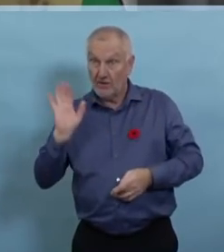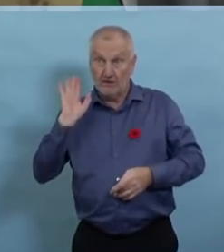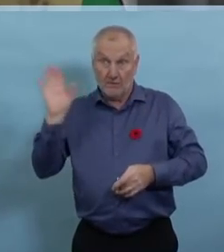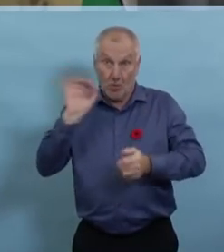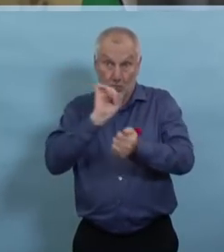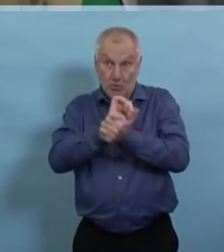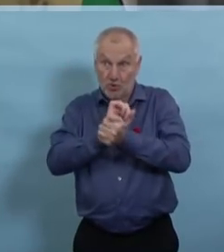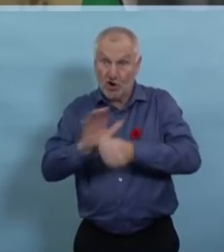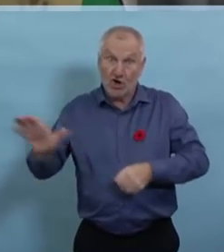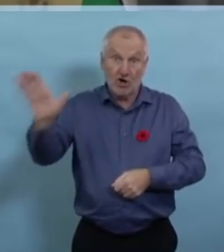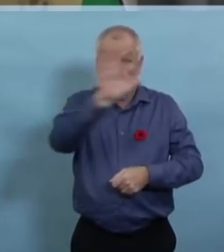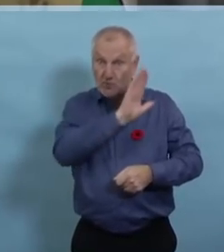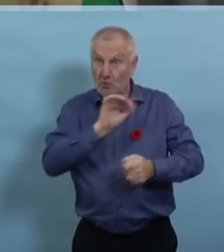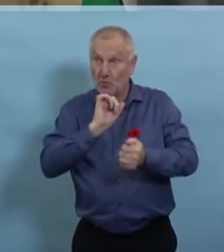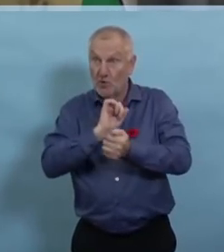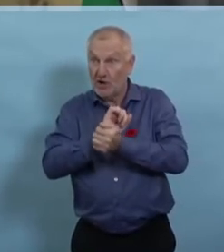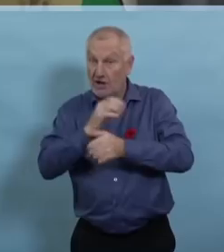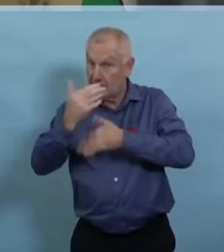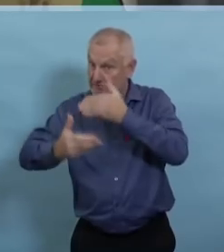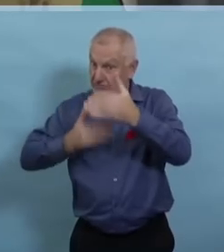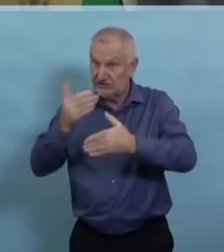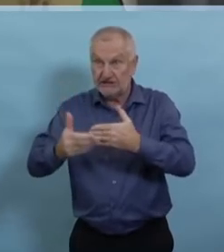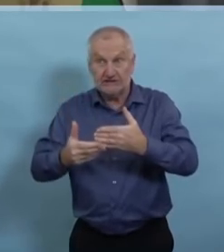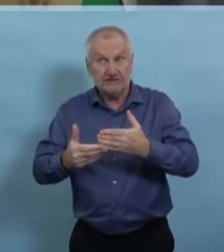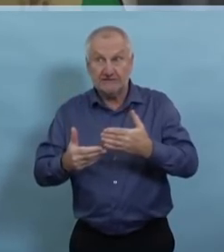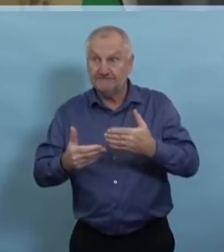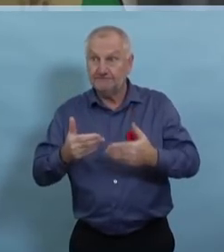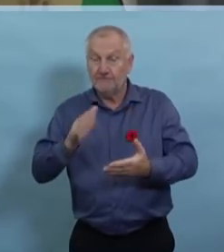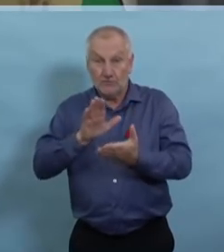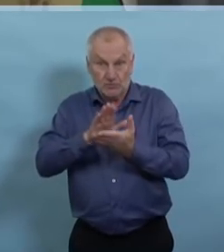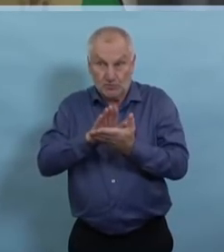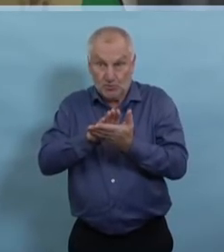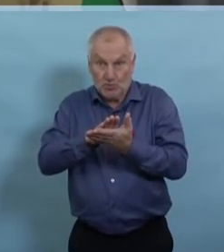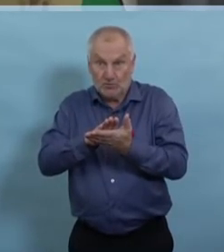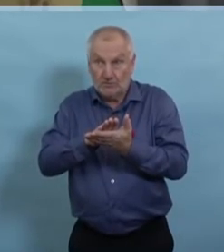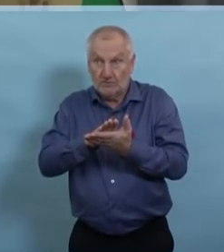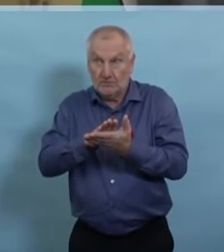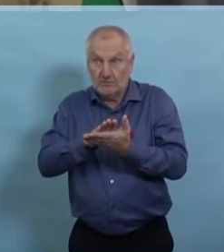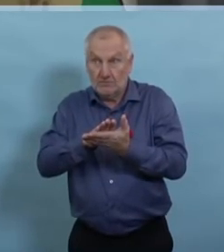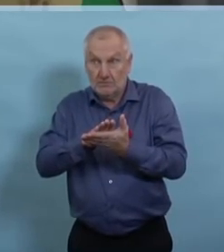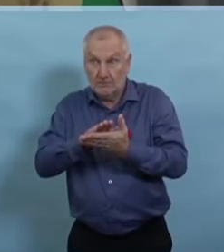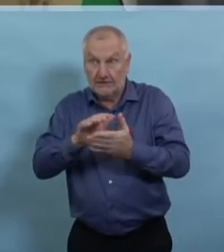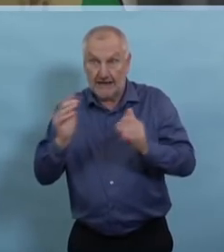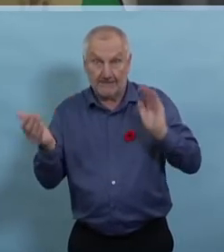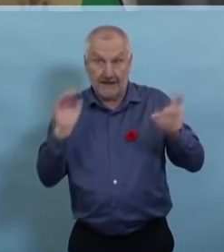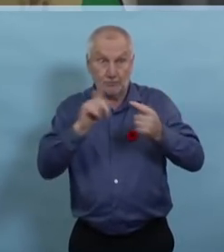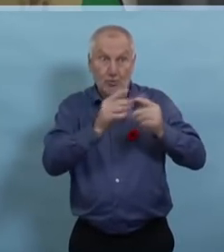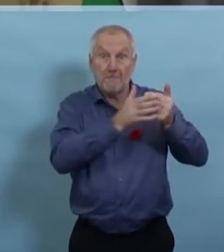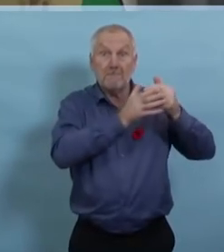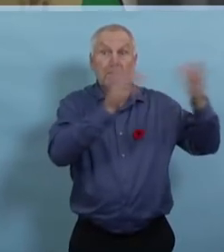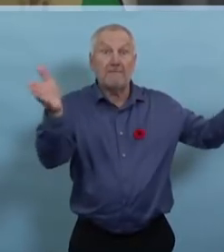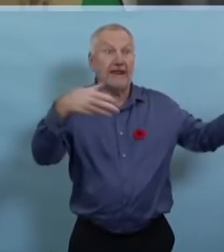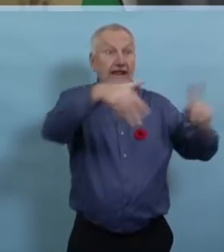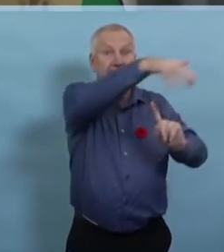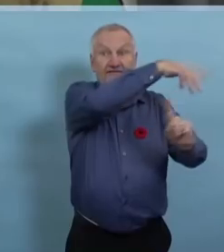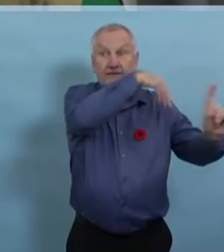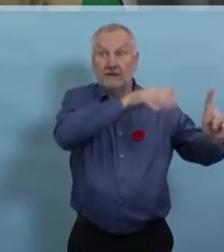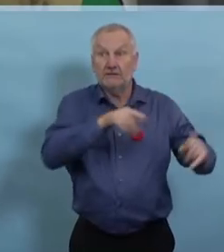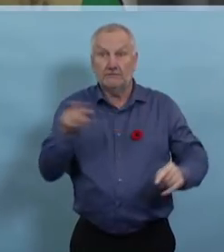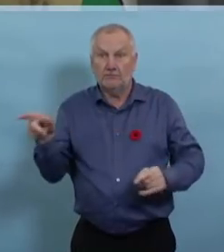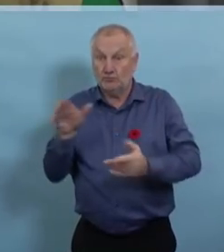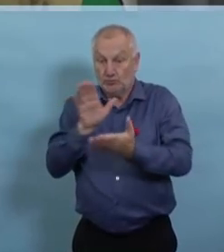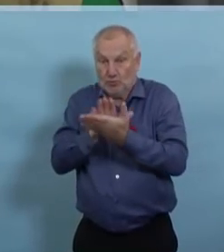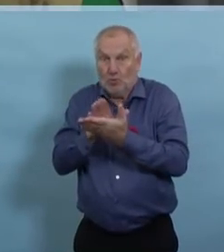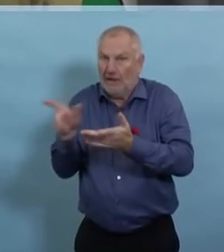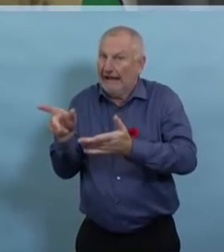made schools comparatively safe than many other places because you're making